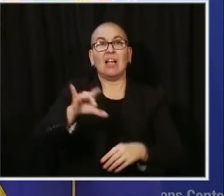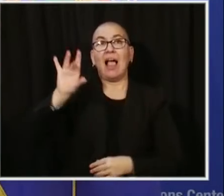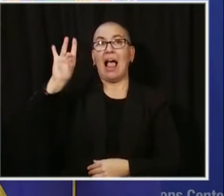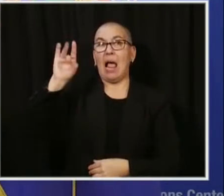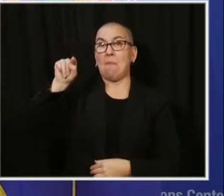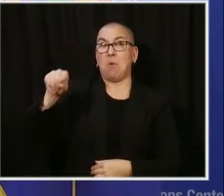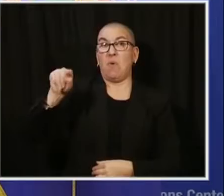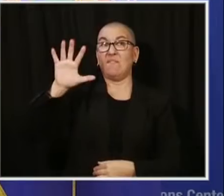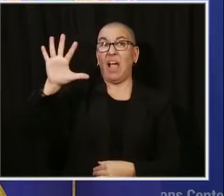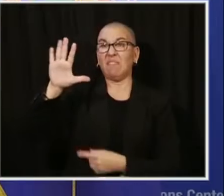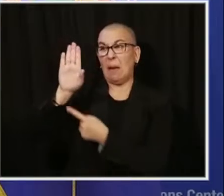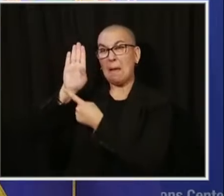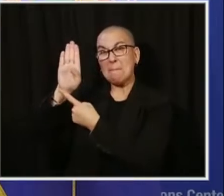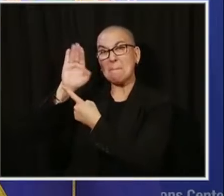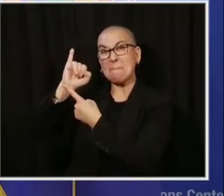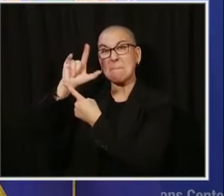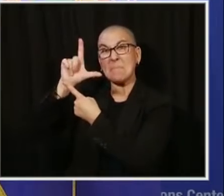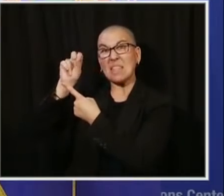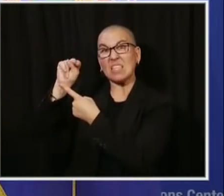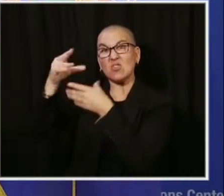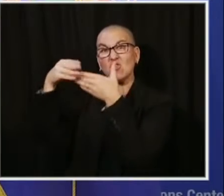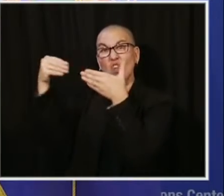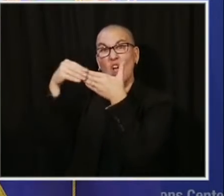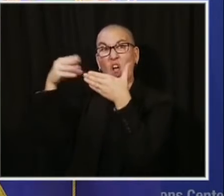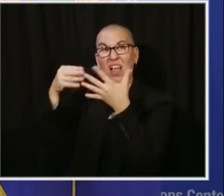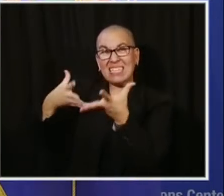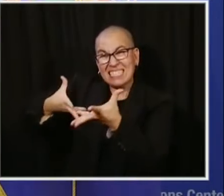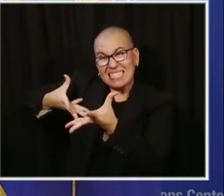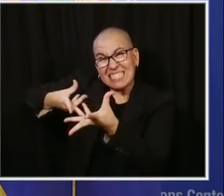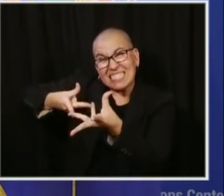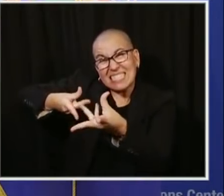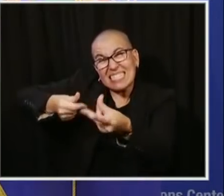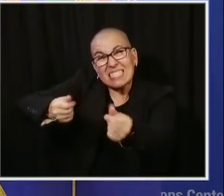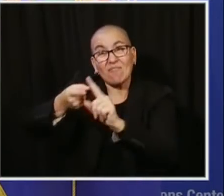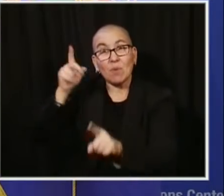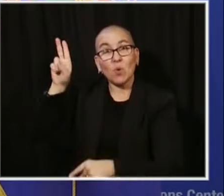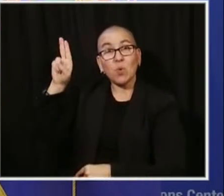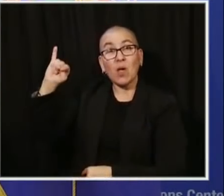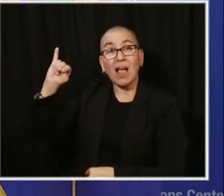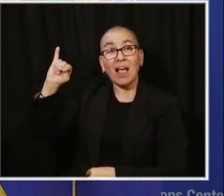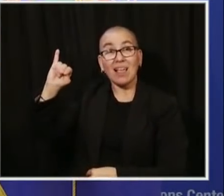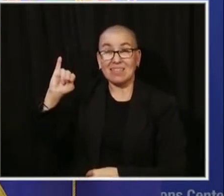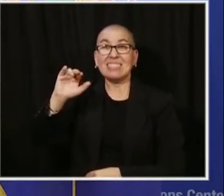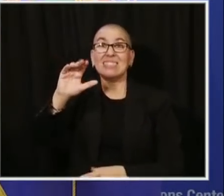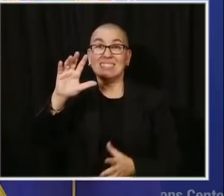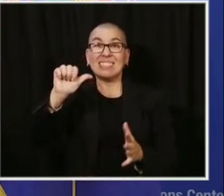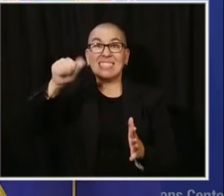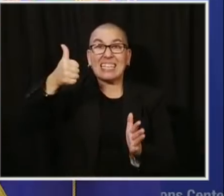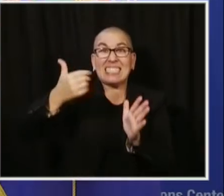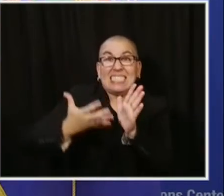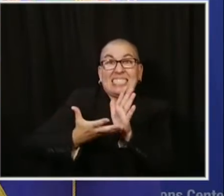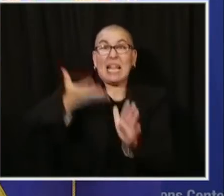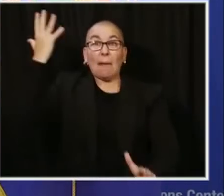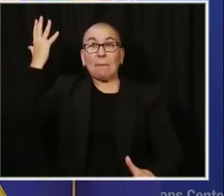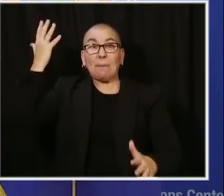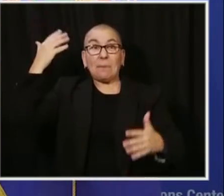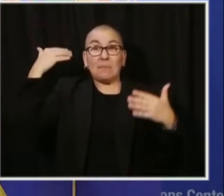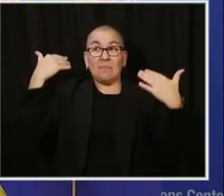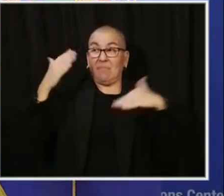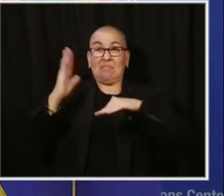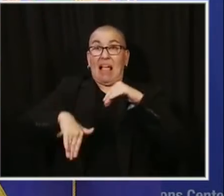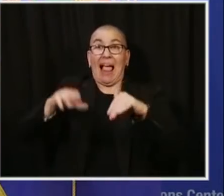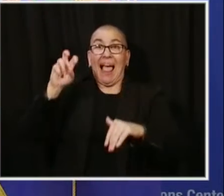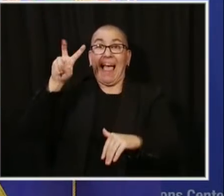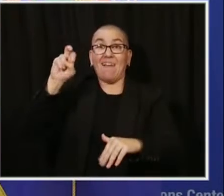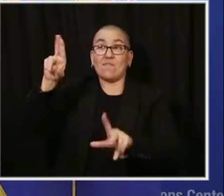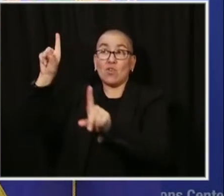insurance payments since this pandemic began. That's more than 10 times we've ever paid out in a single year in unemployment benefits. That even includes the